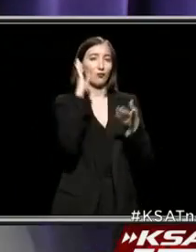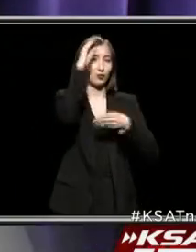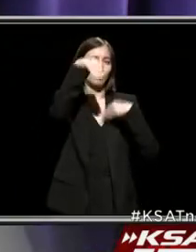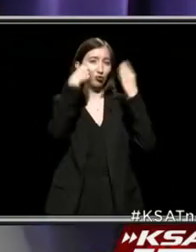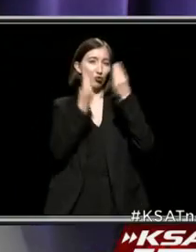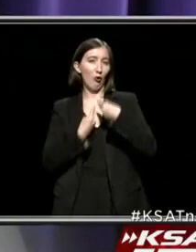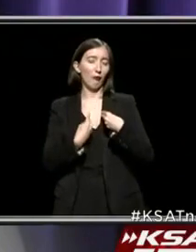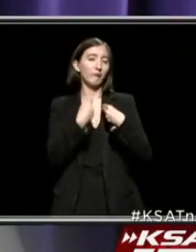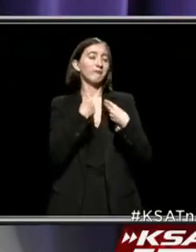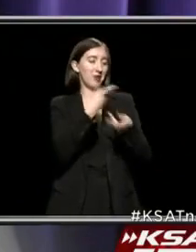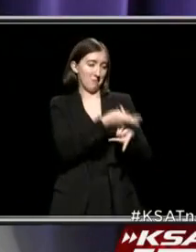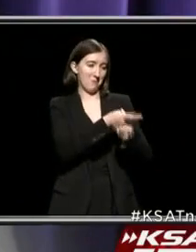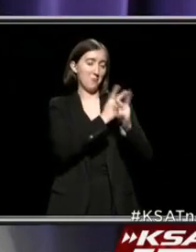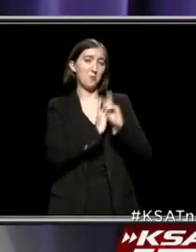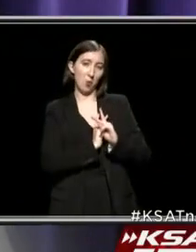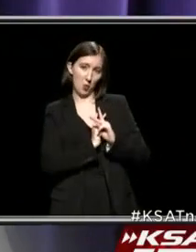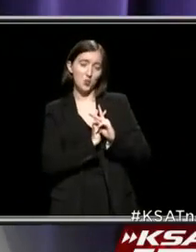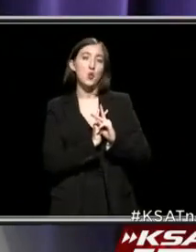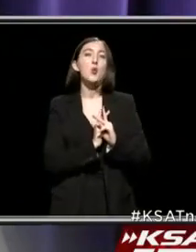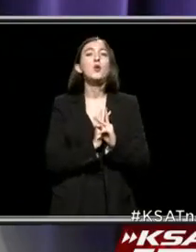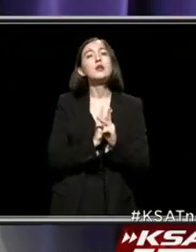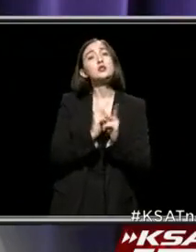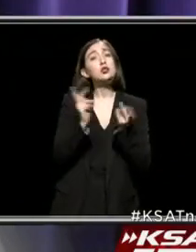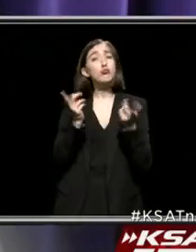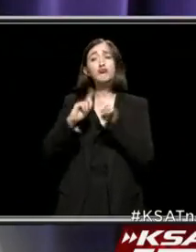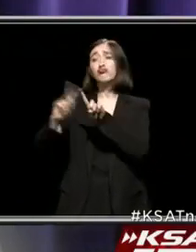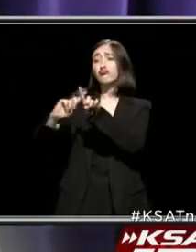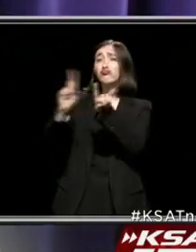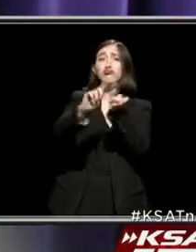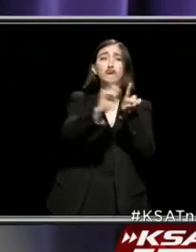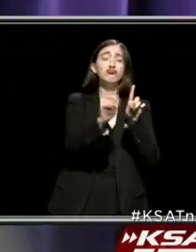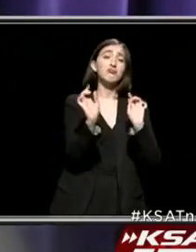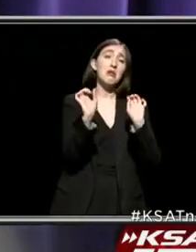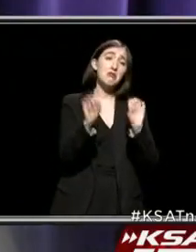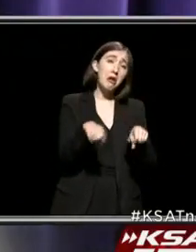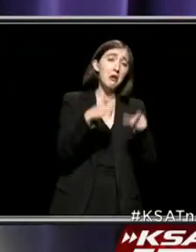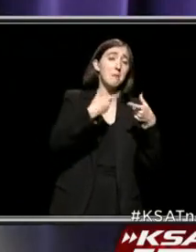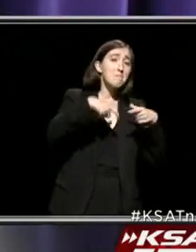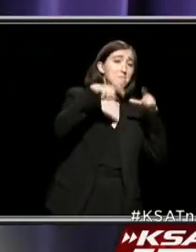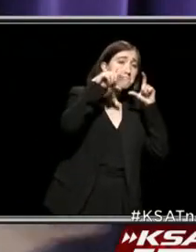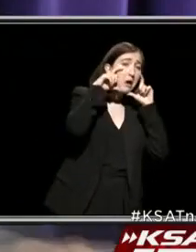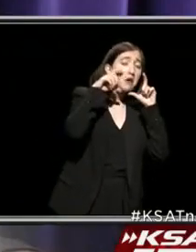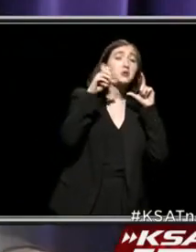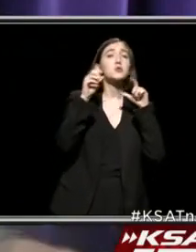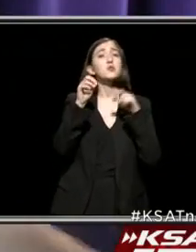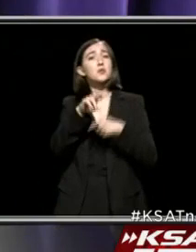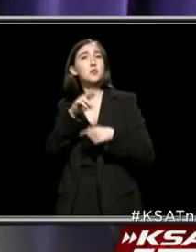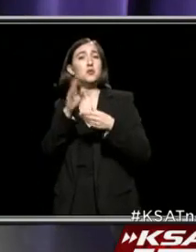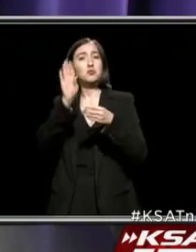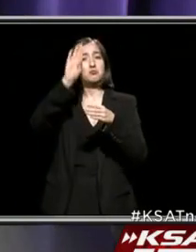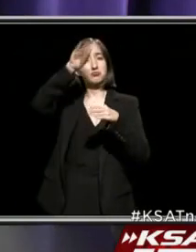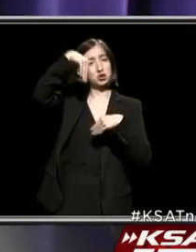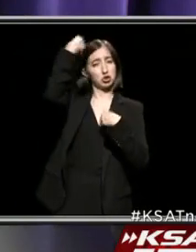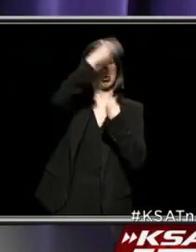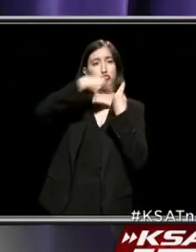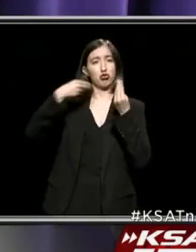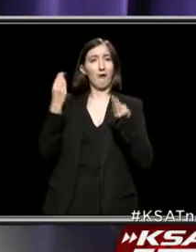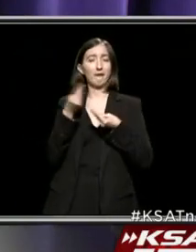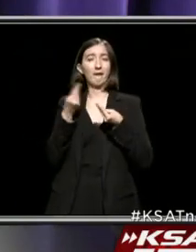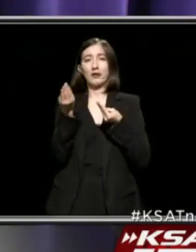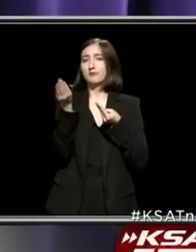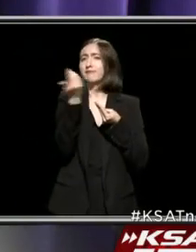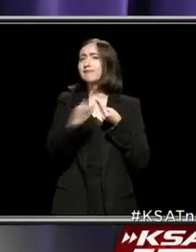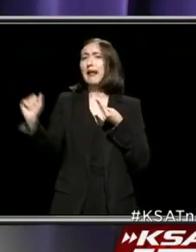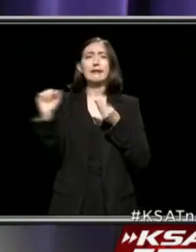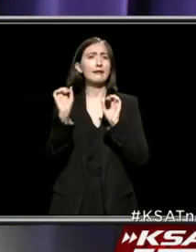cover the face, whether it's with a mask or whether it's with a scarf of some sort. Another important part of the order that we both